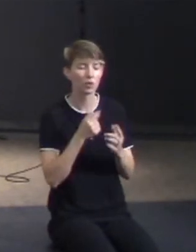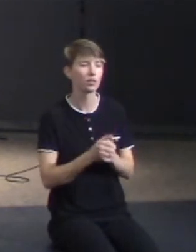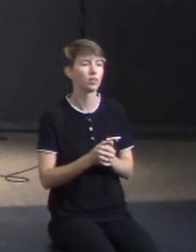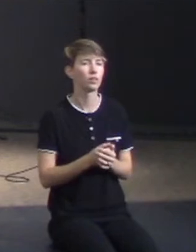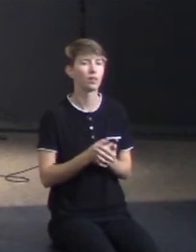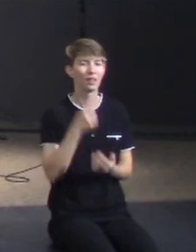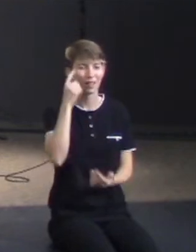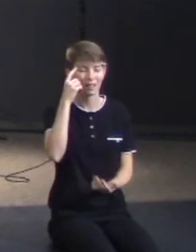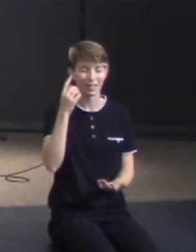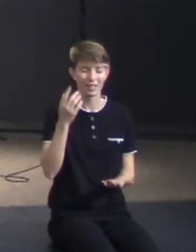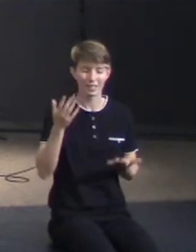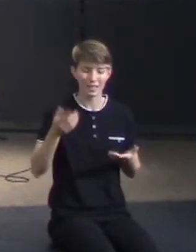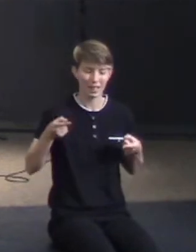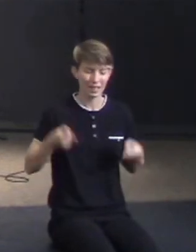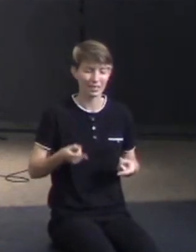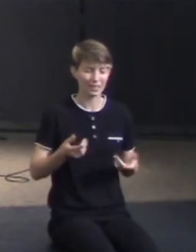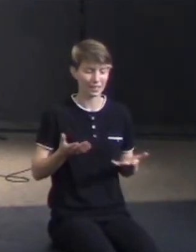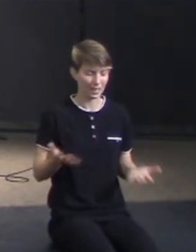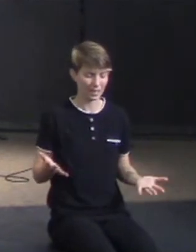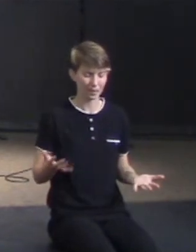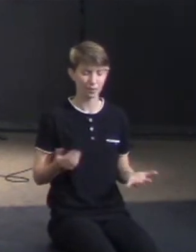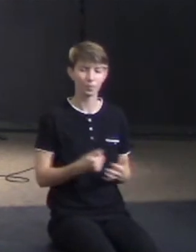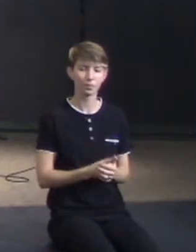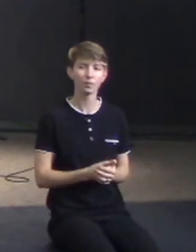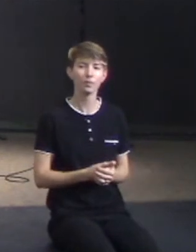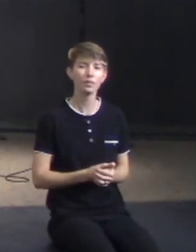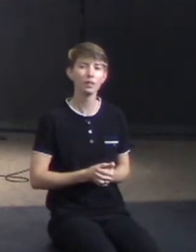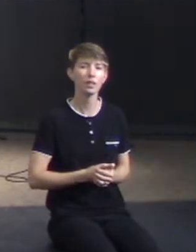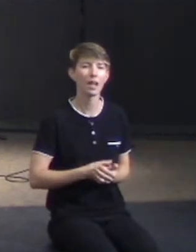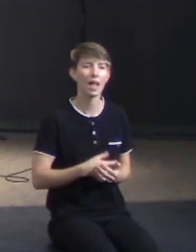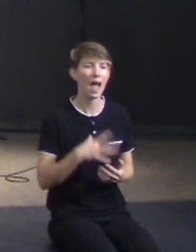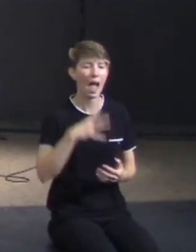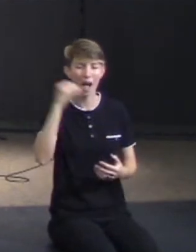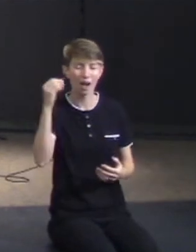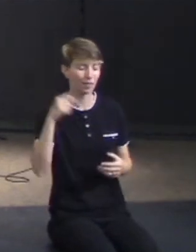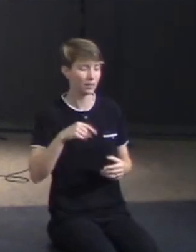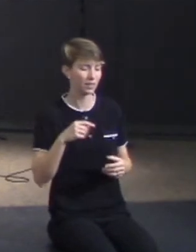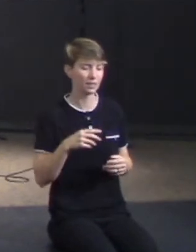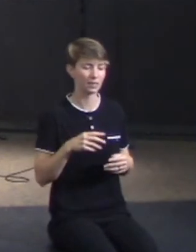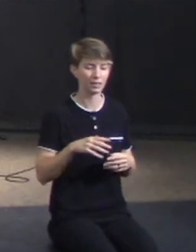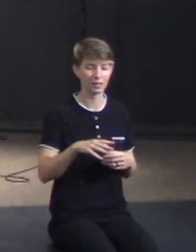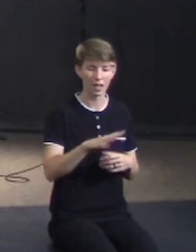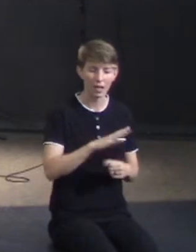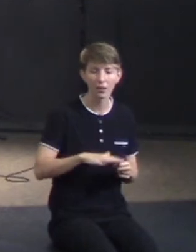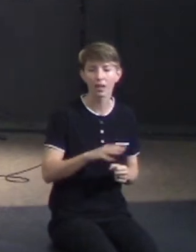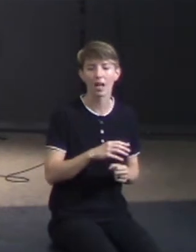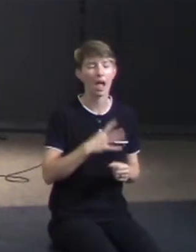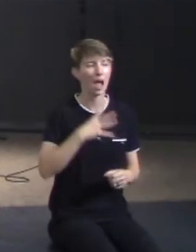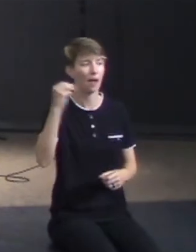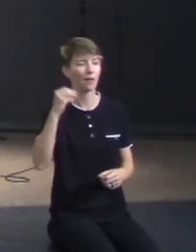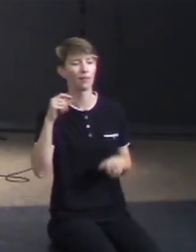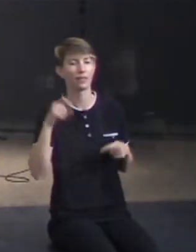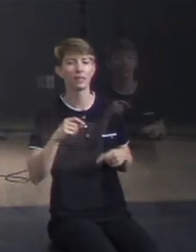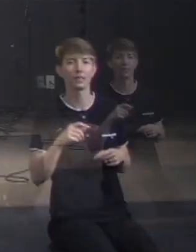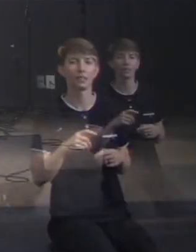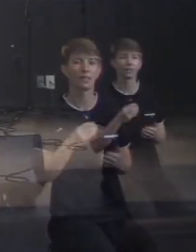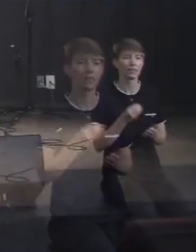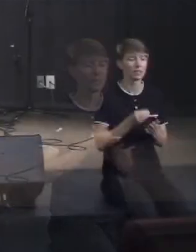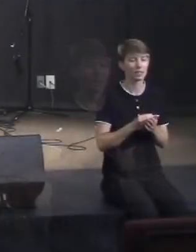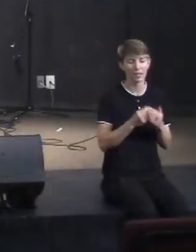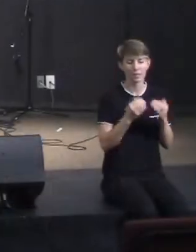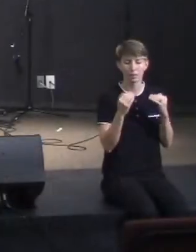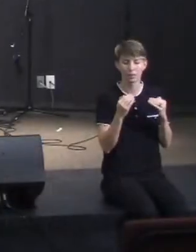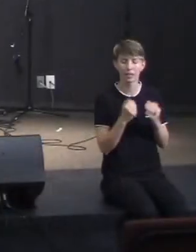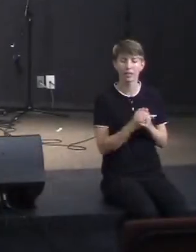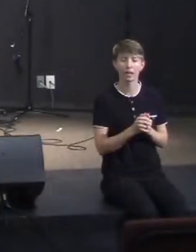When you have put stock in the fact that if I could just get out of this neighborhood, out of this tax bracket, into this amount of money, then I'll be